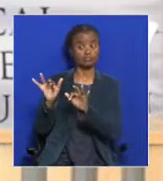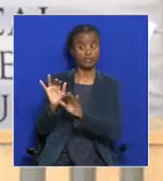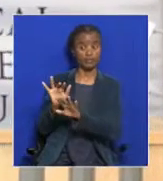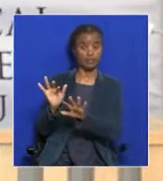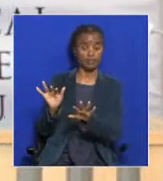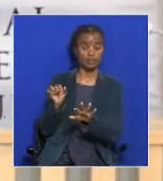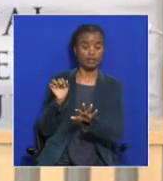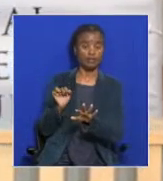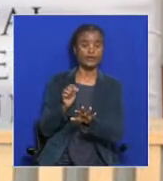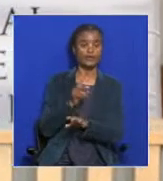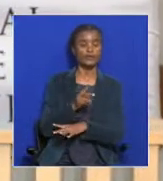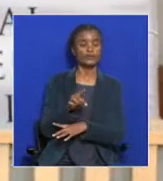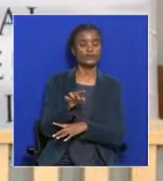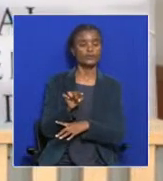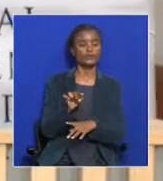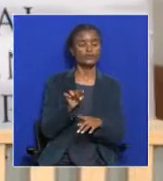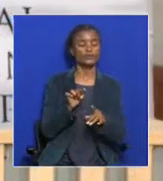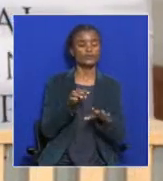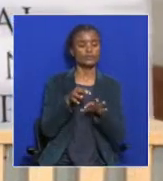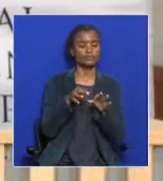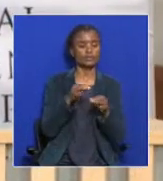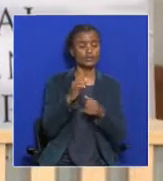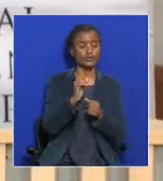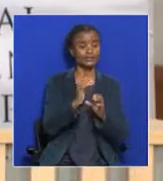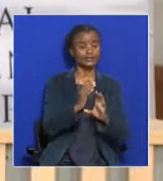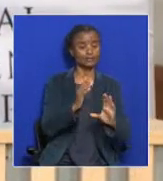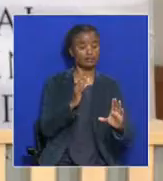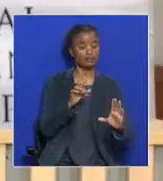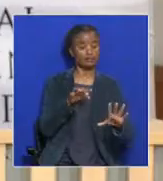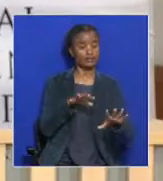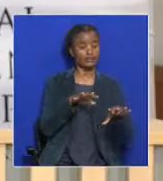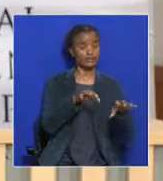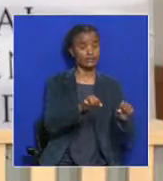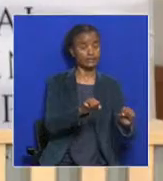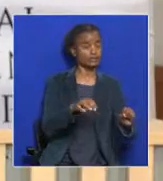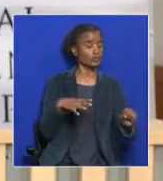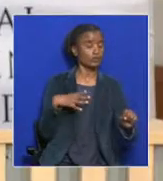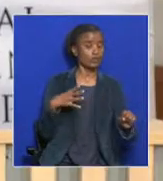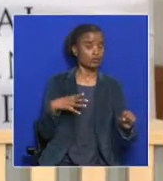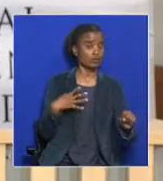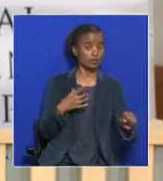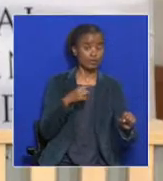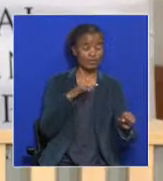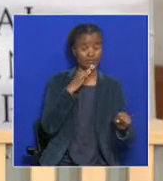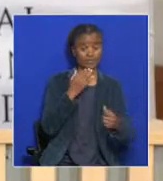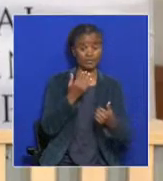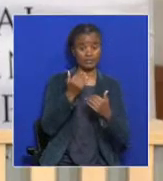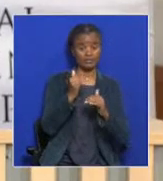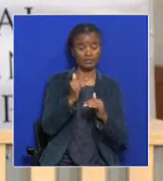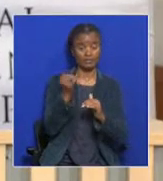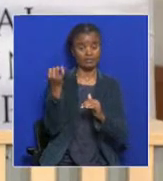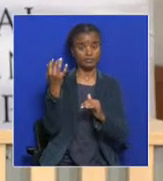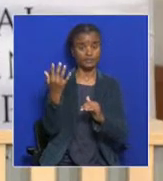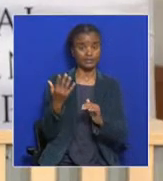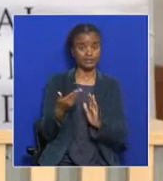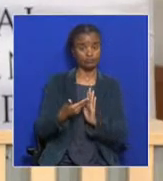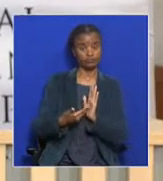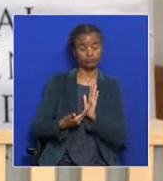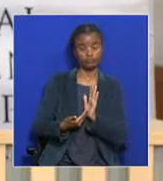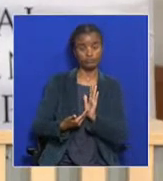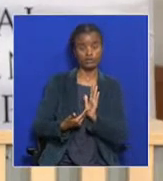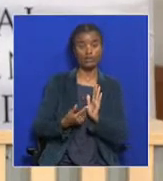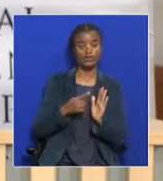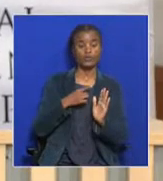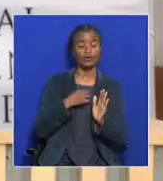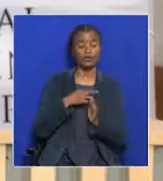container seizures. So it's a very limited presentation, with the result that this